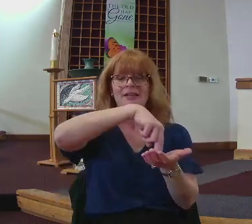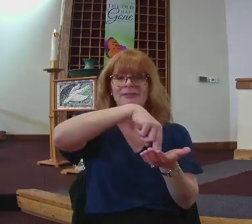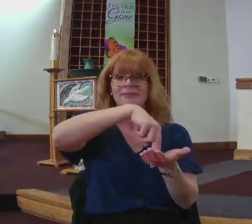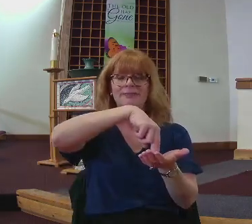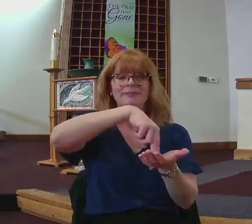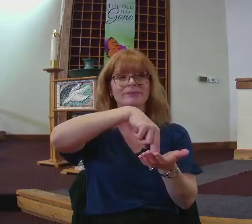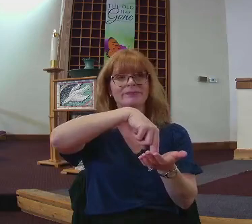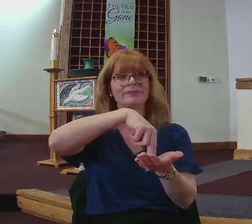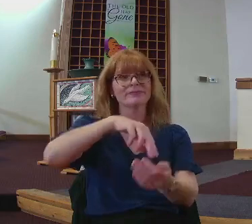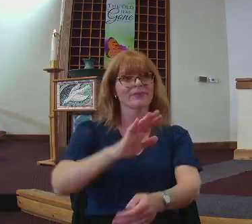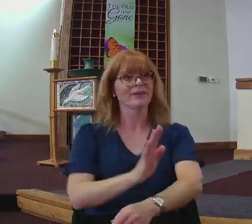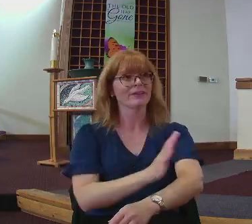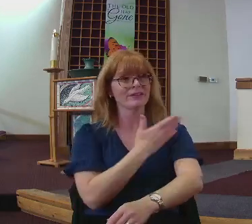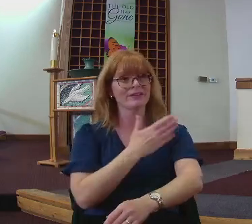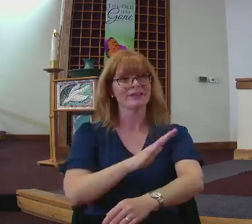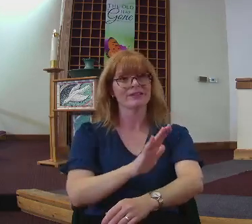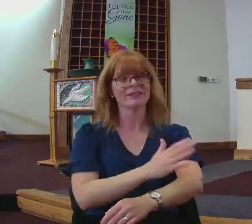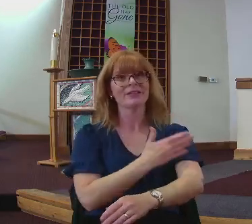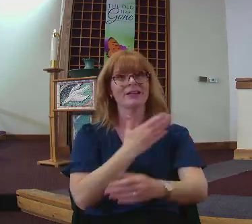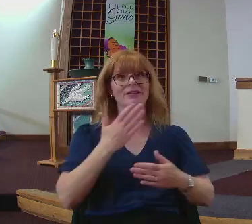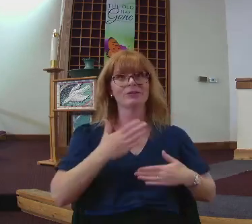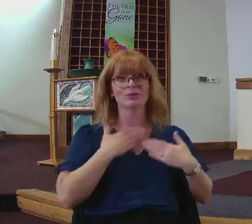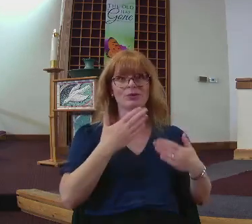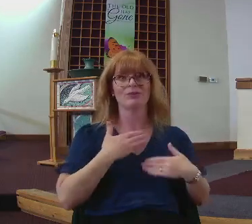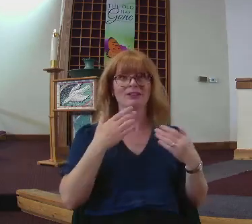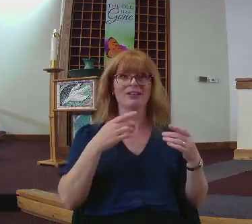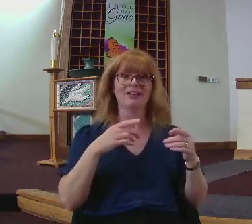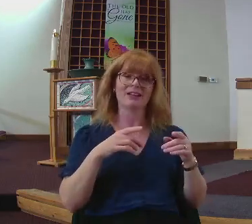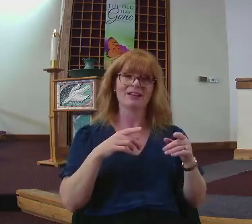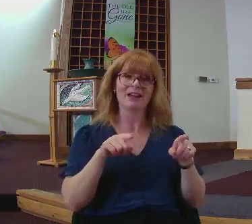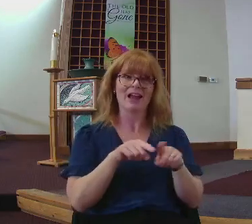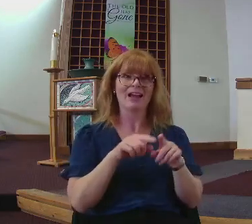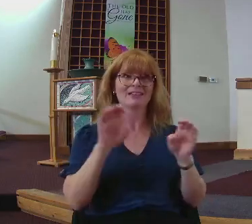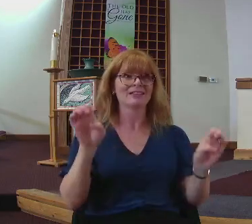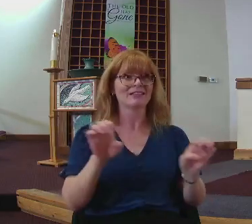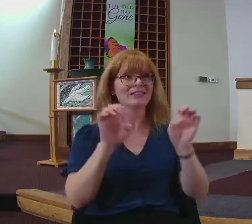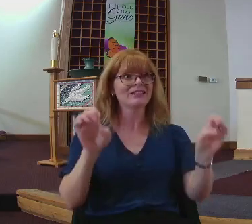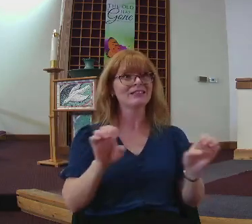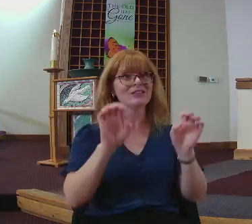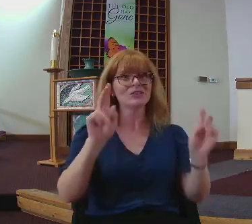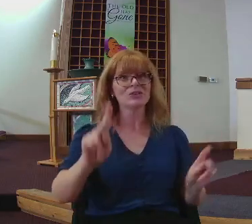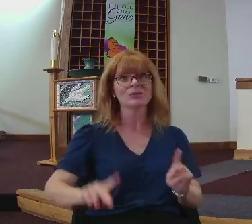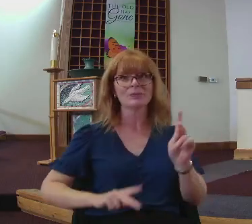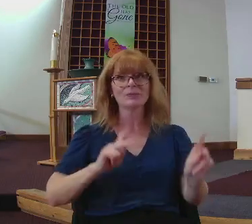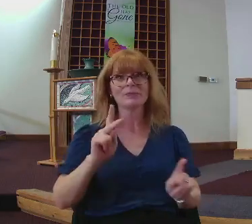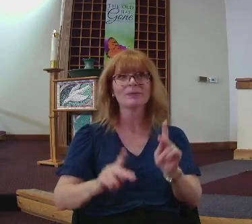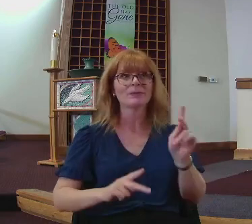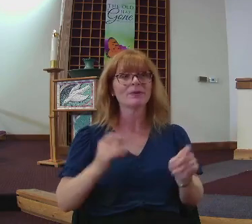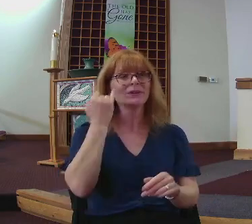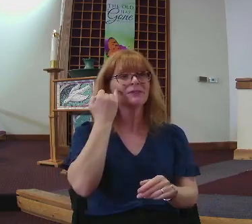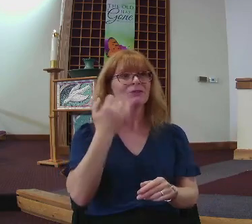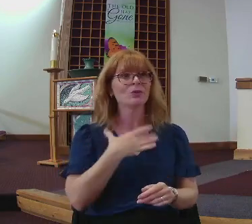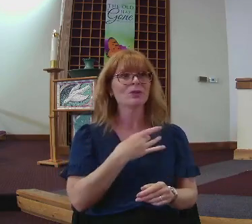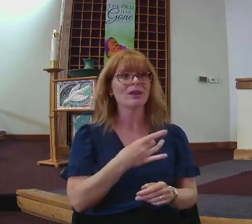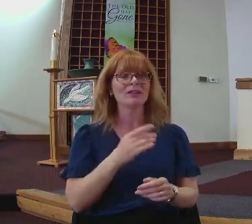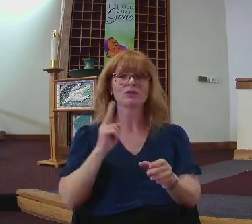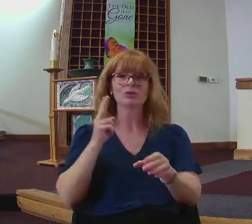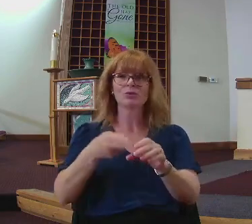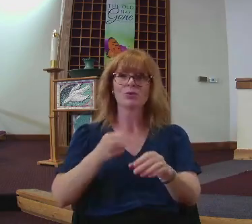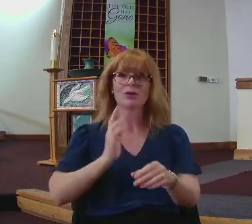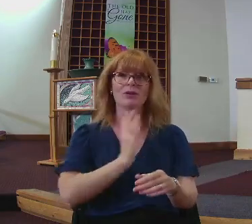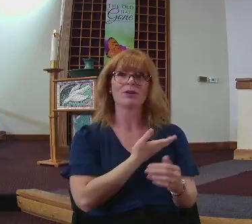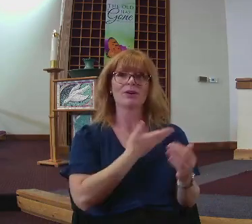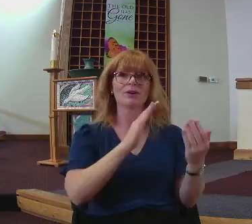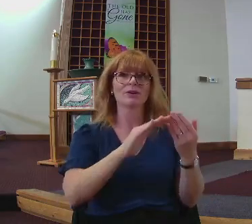and sing joyfully as God's Easter people. If any of you would like to join yourself to our community